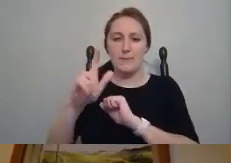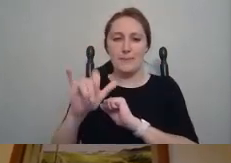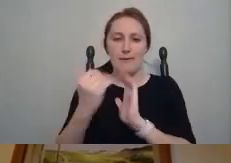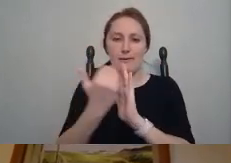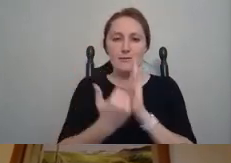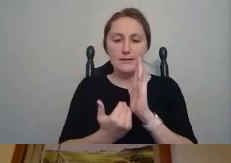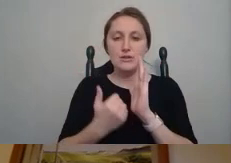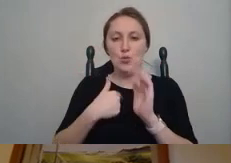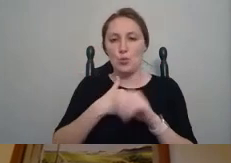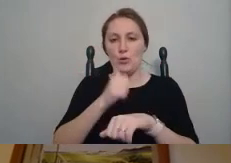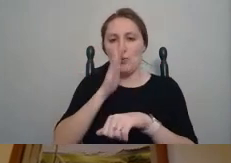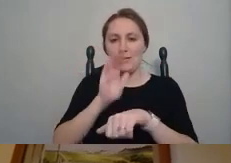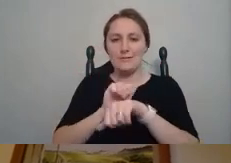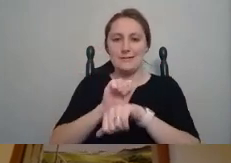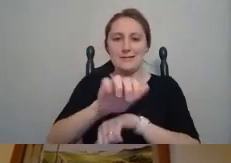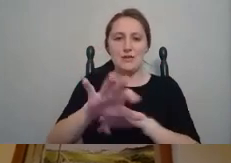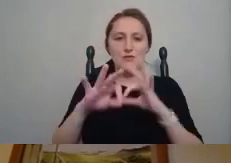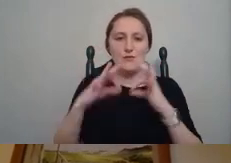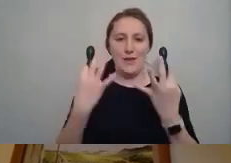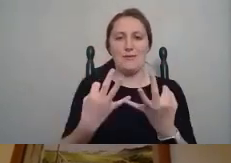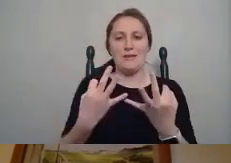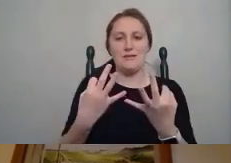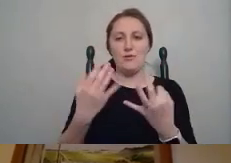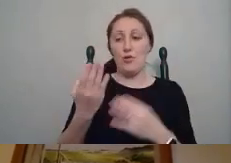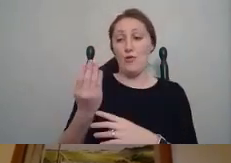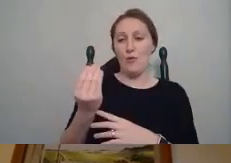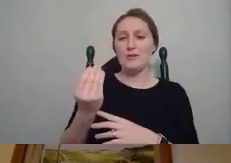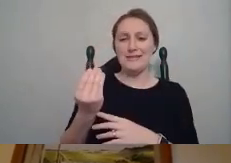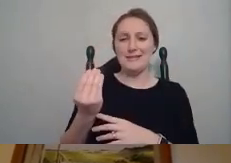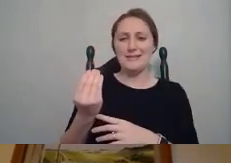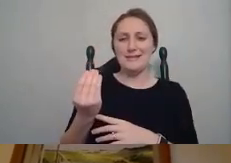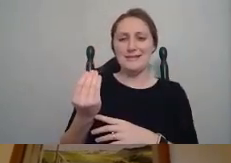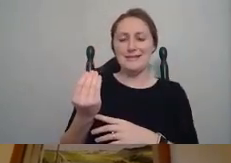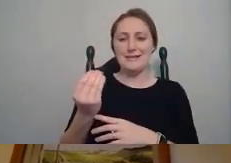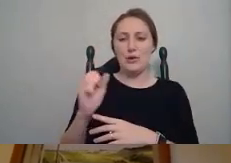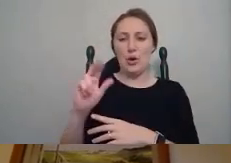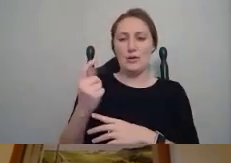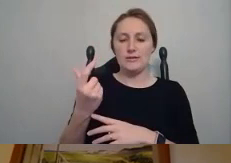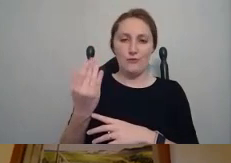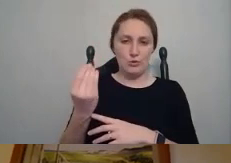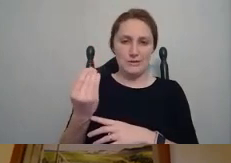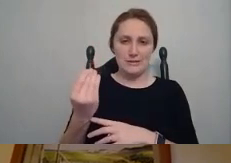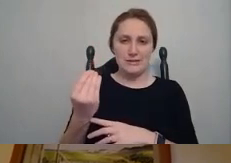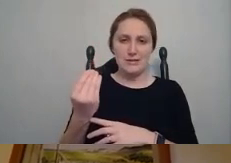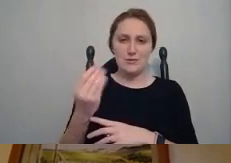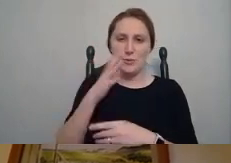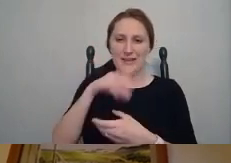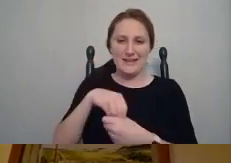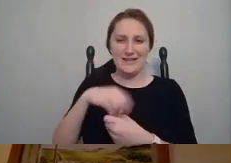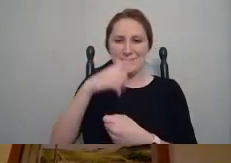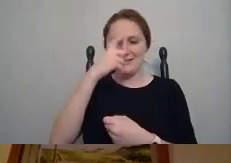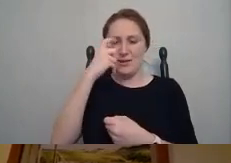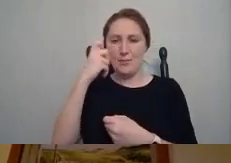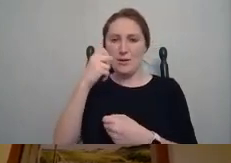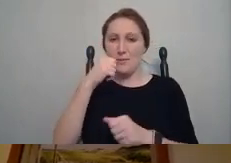on the 14th, and certainly in the summer mailer. this is a huge ask. I mean, a supply list is a huge